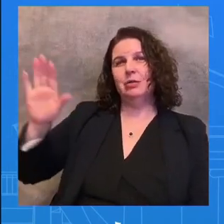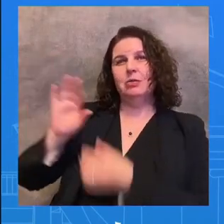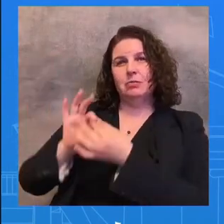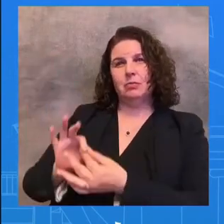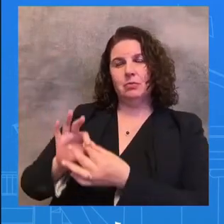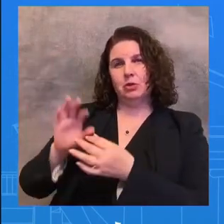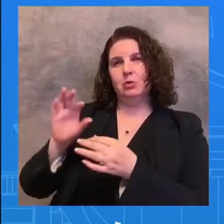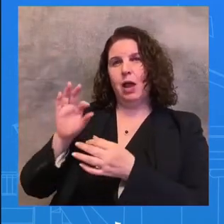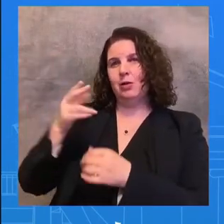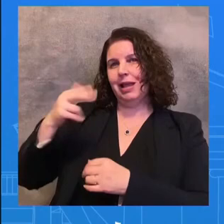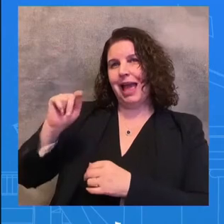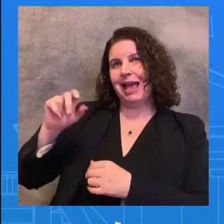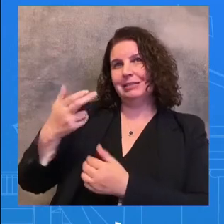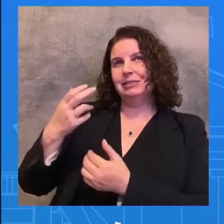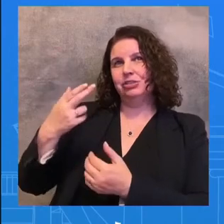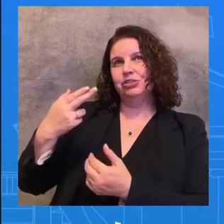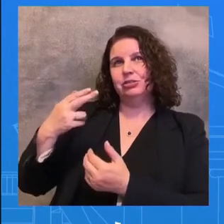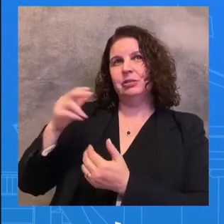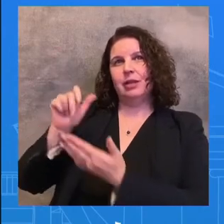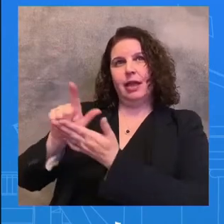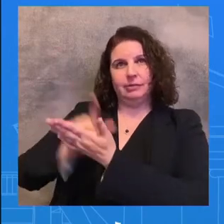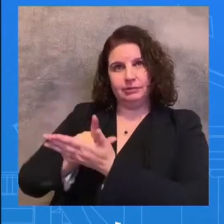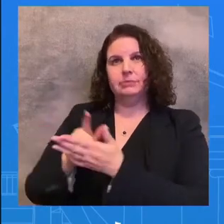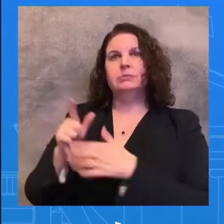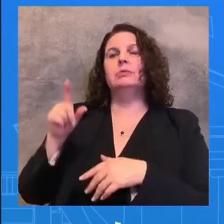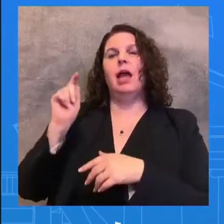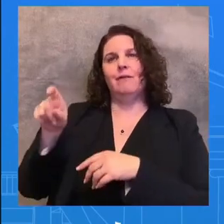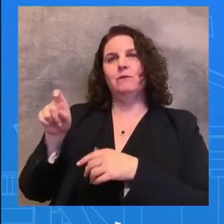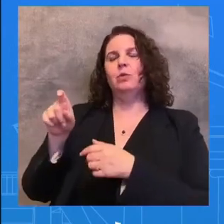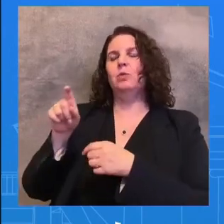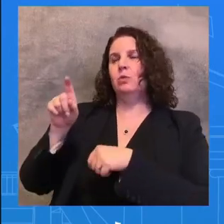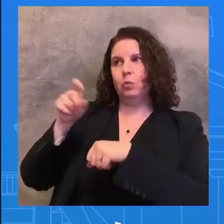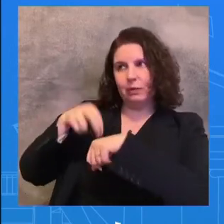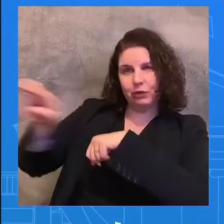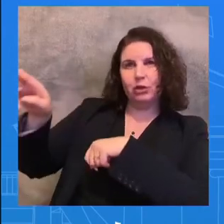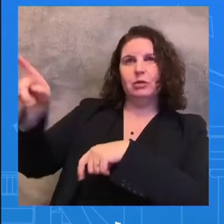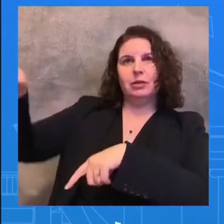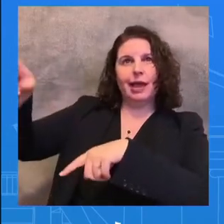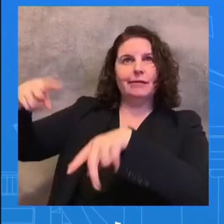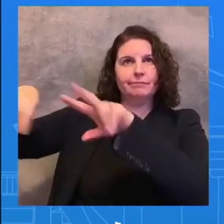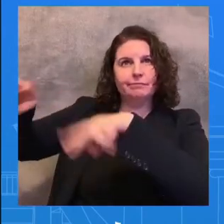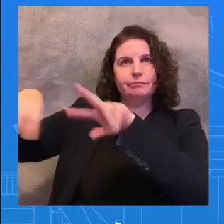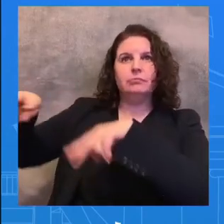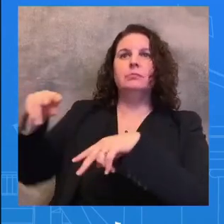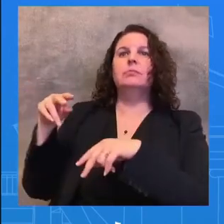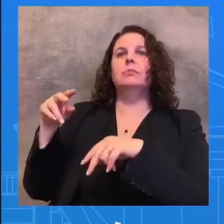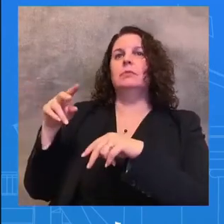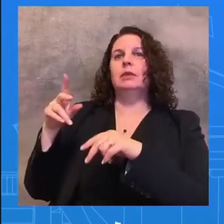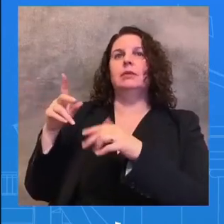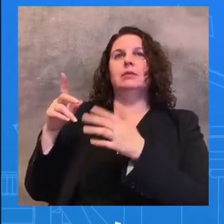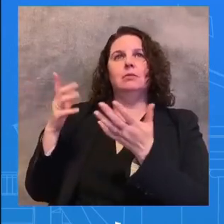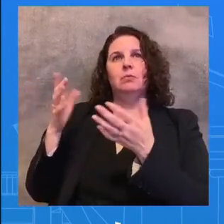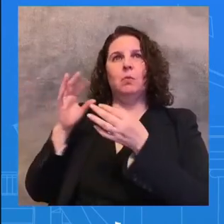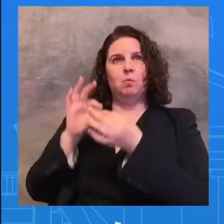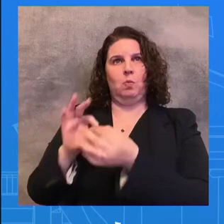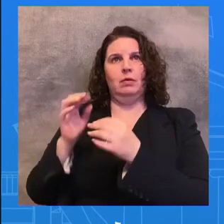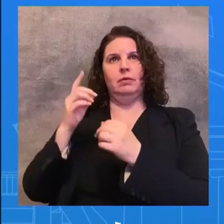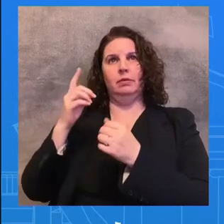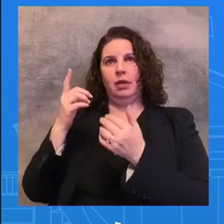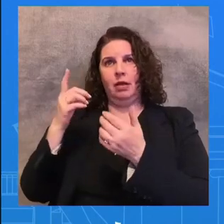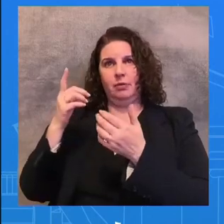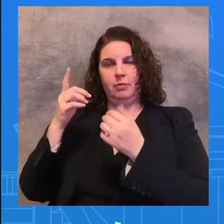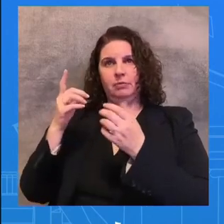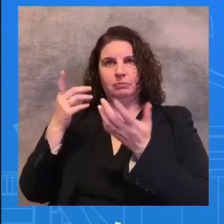to refer those matters to the president for discipline. That's what's been going on for decades now. So, and that is also what OSC has said